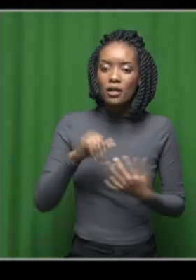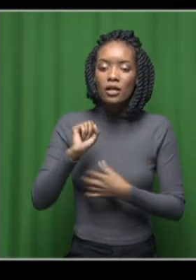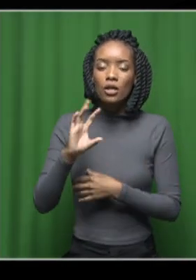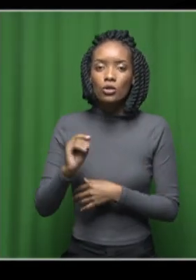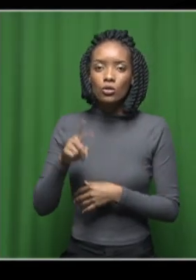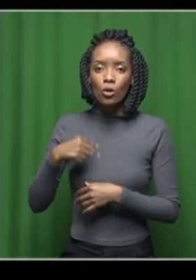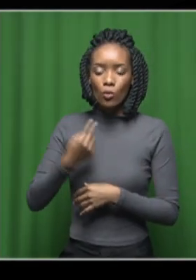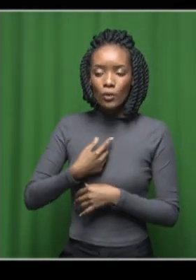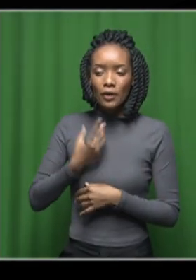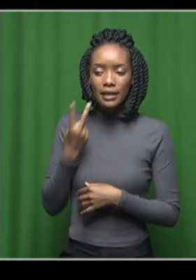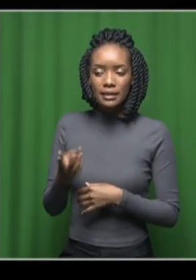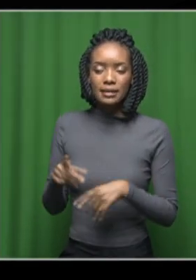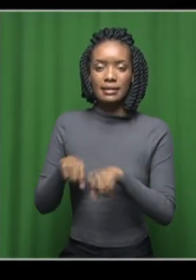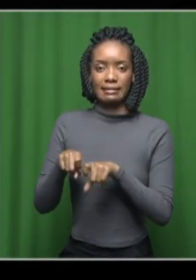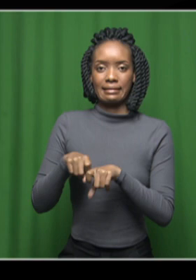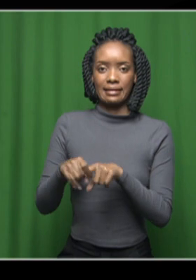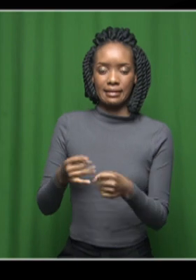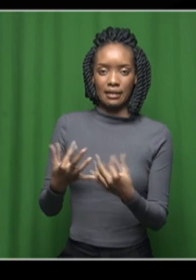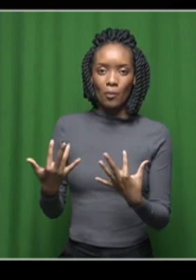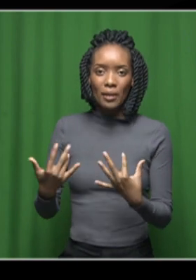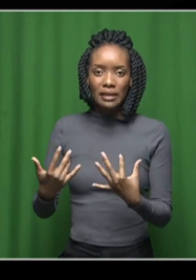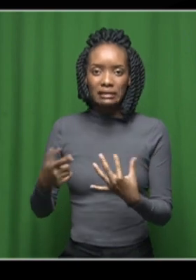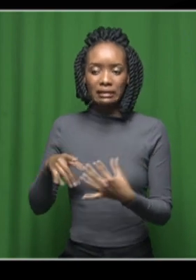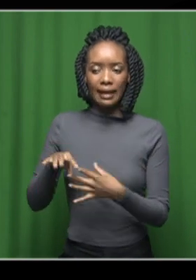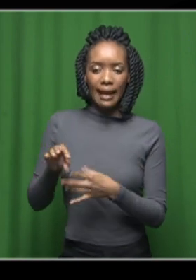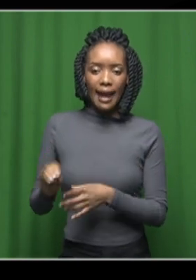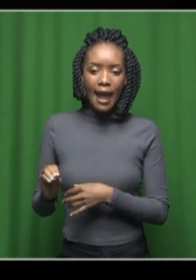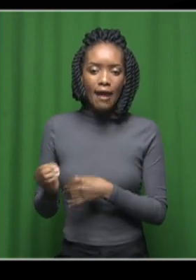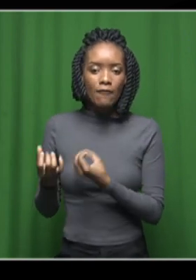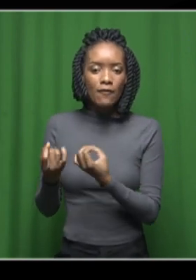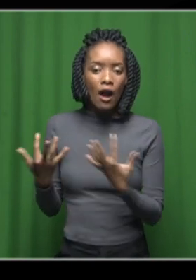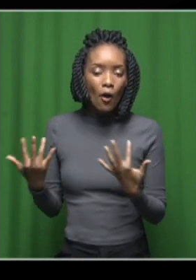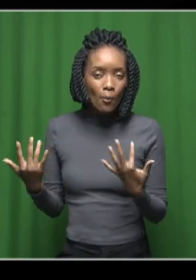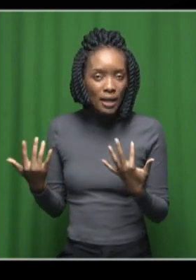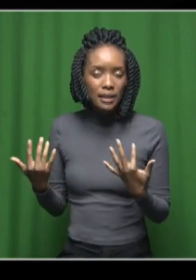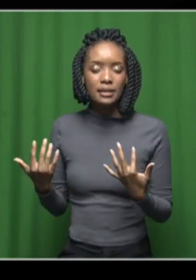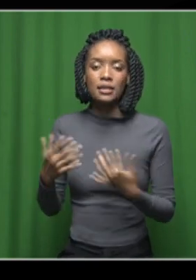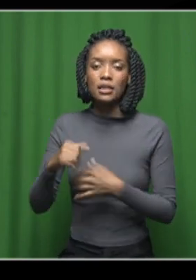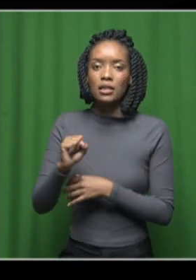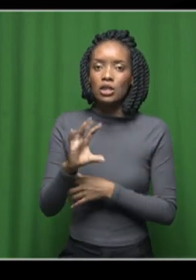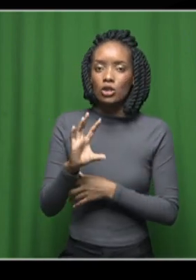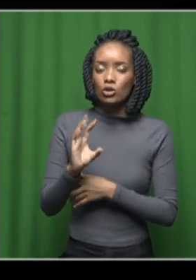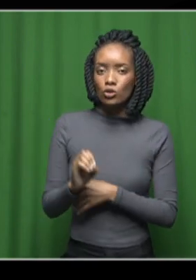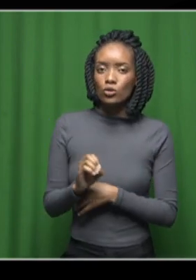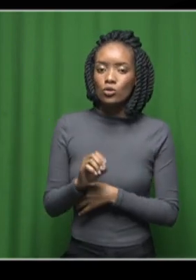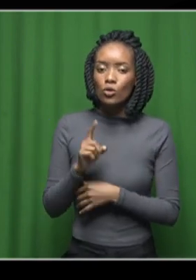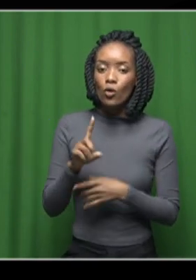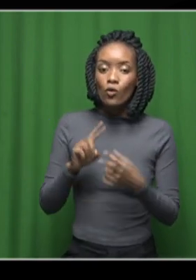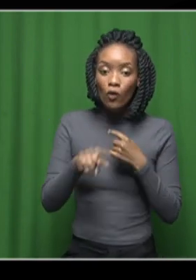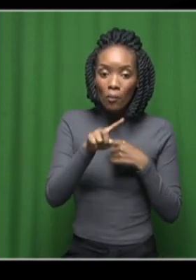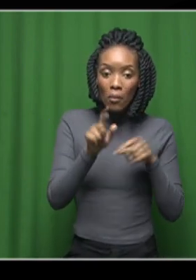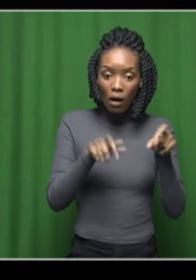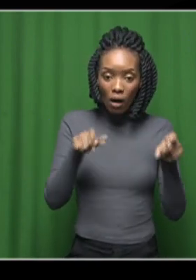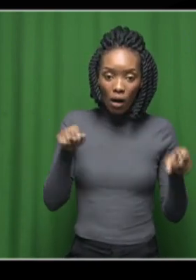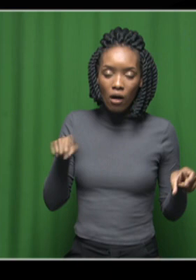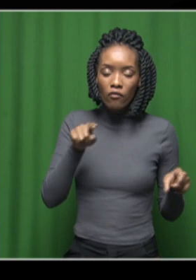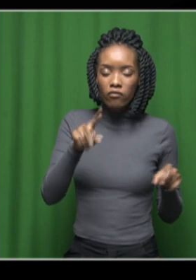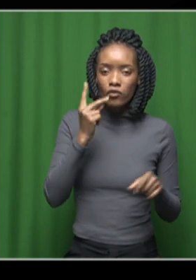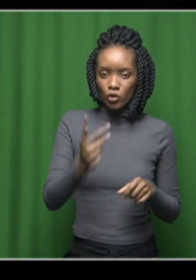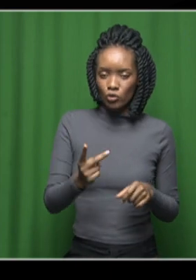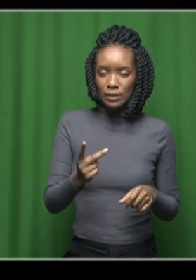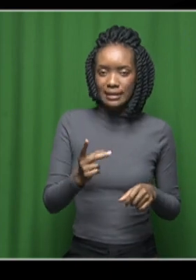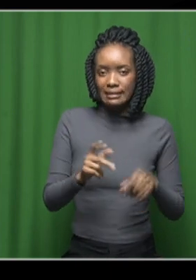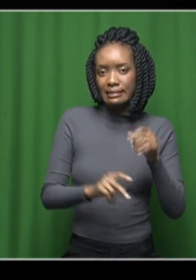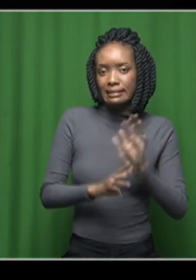of tests that were done and then look at the number that were positive. And so, I mean, from the graph, you can definitely see that there has been